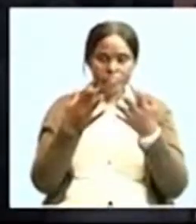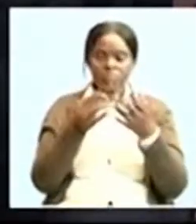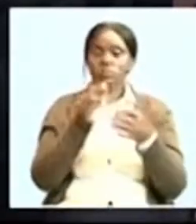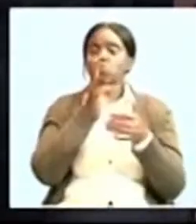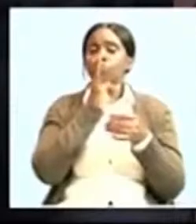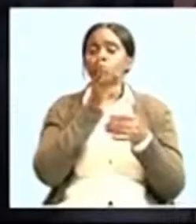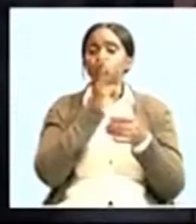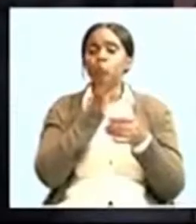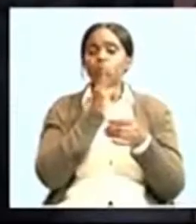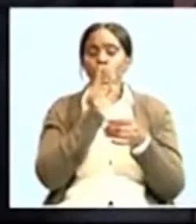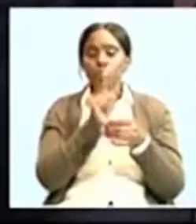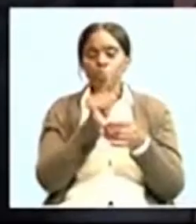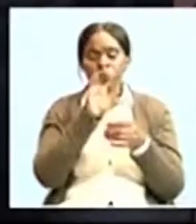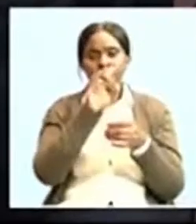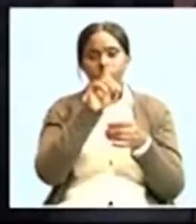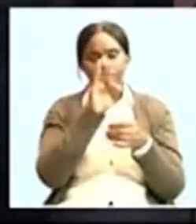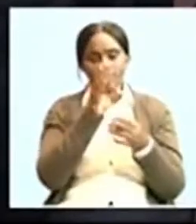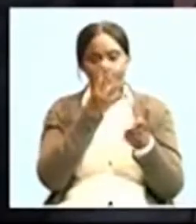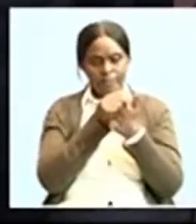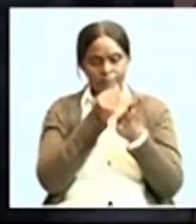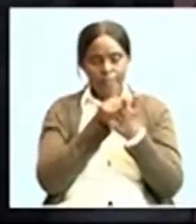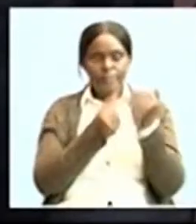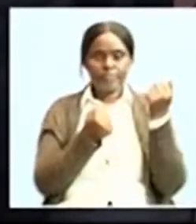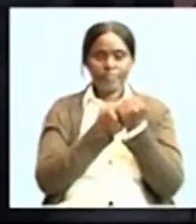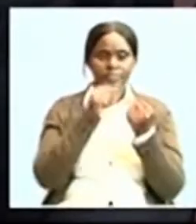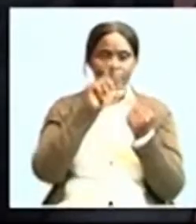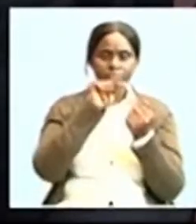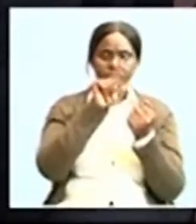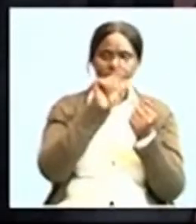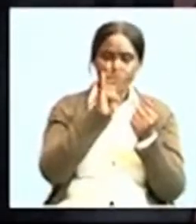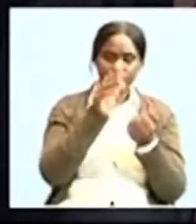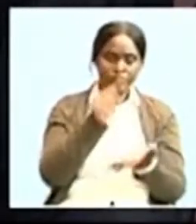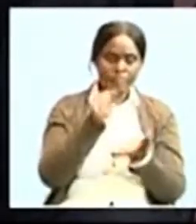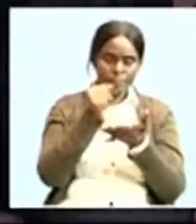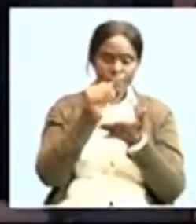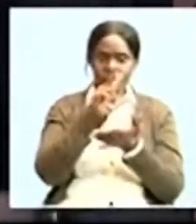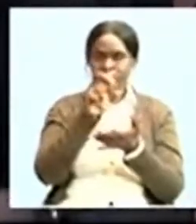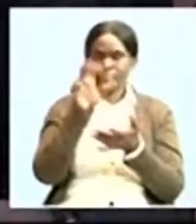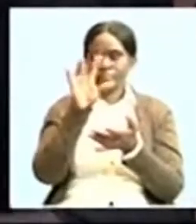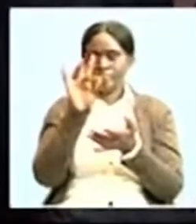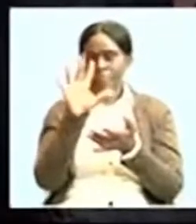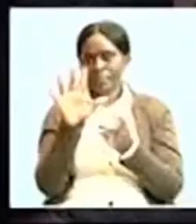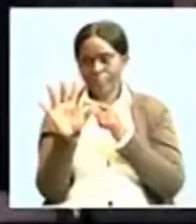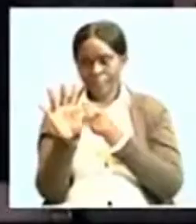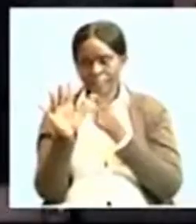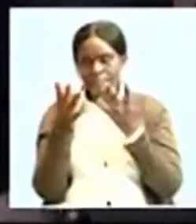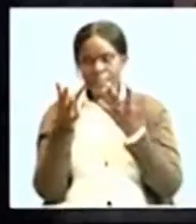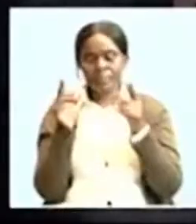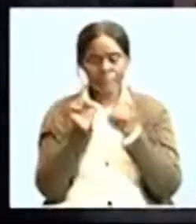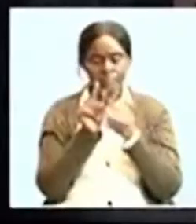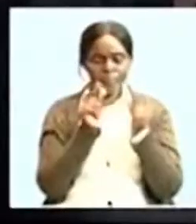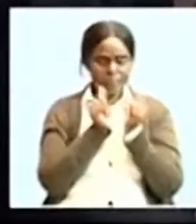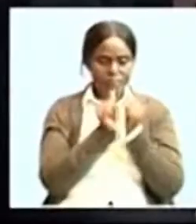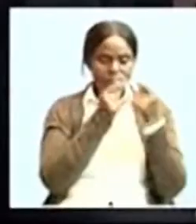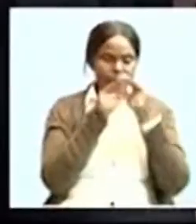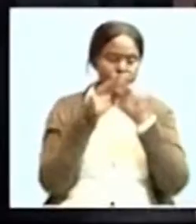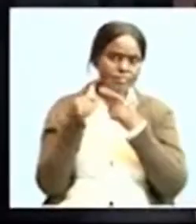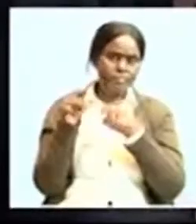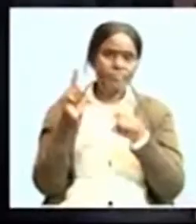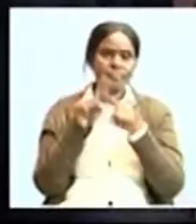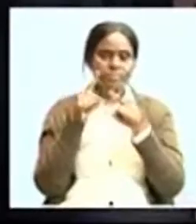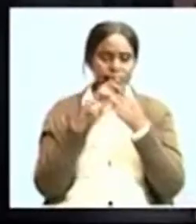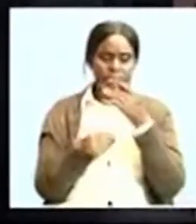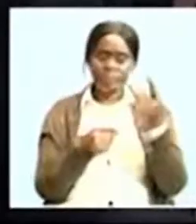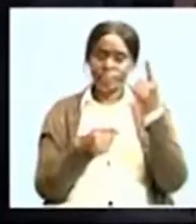System, CDF funded 2024, budget price 385, so on and so forth. But